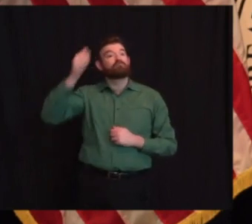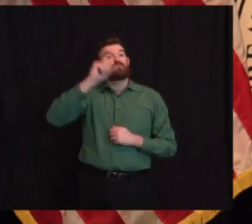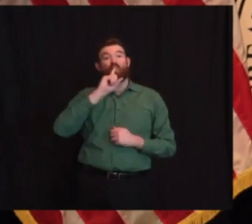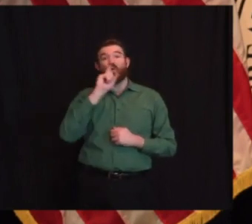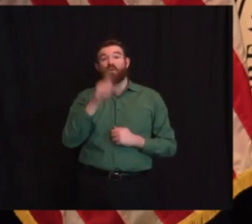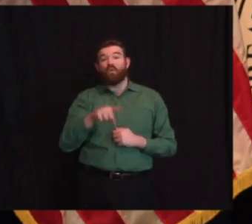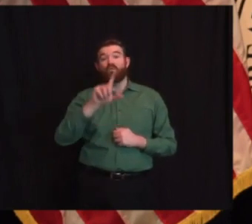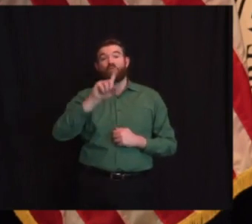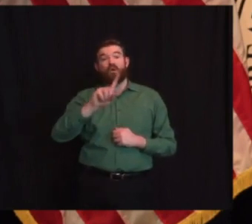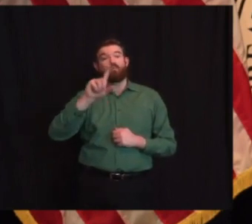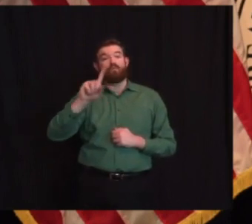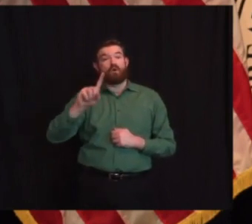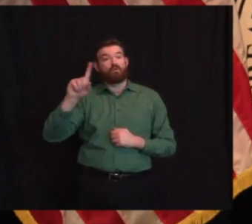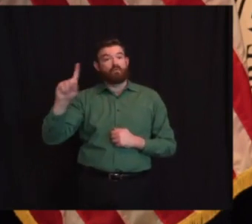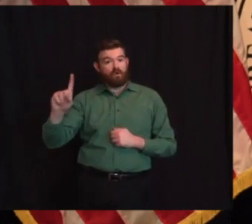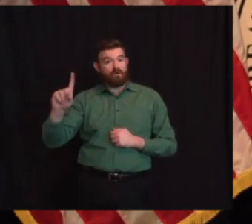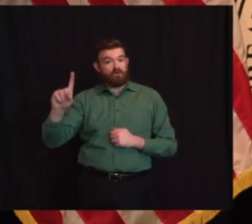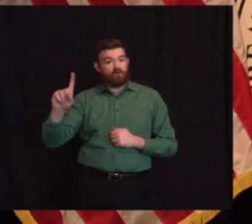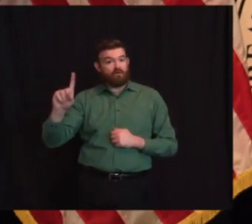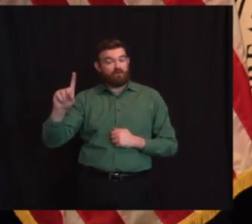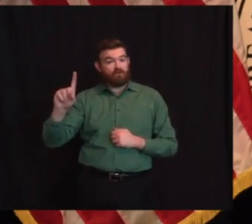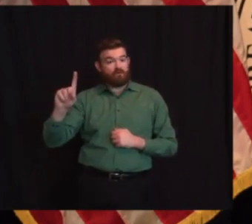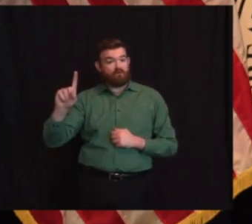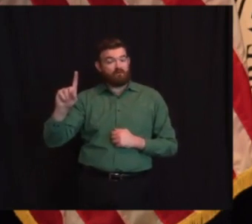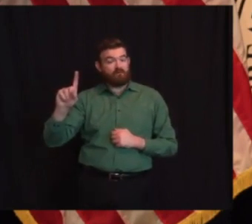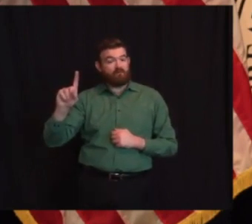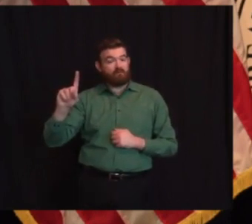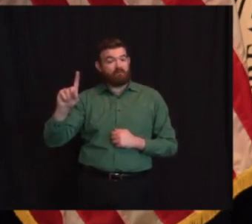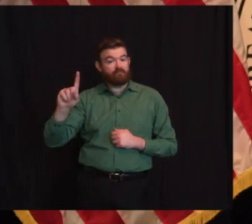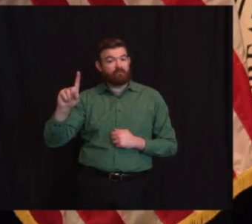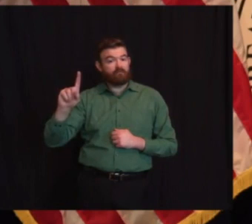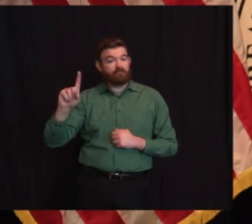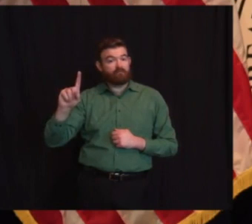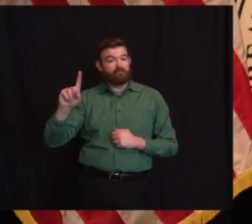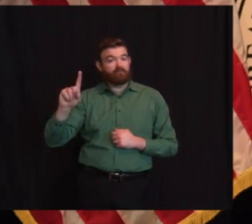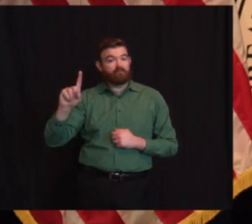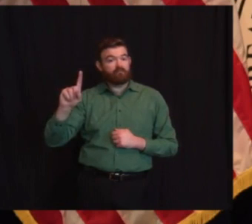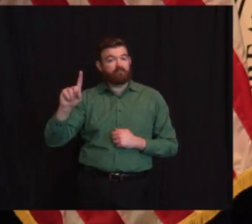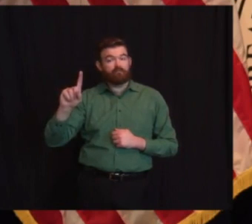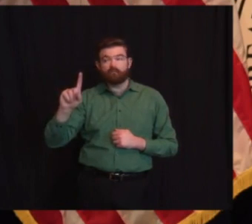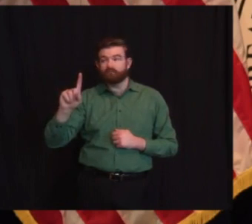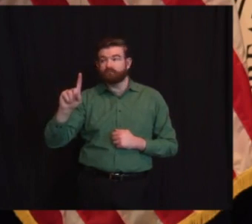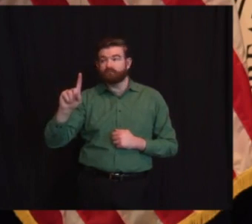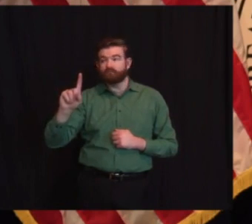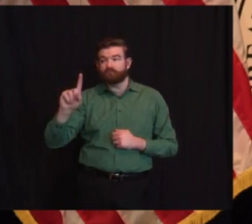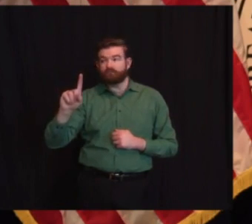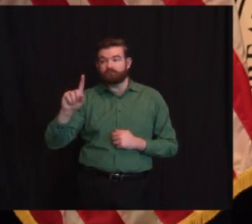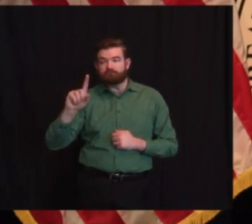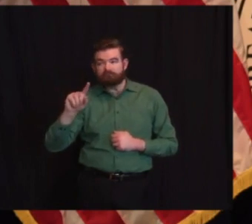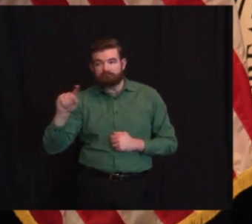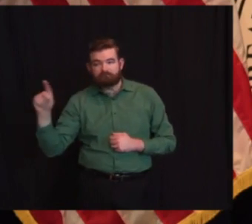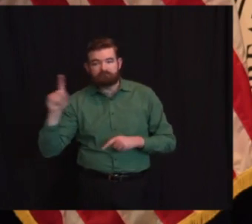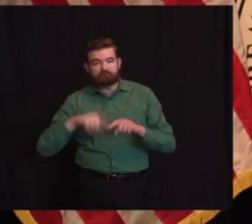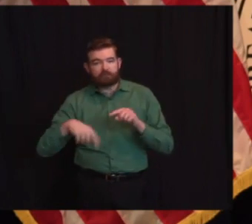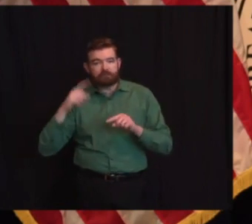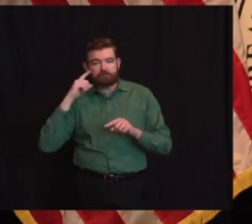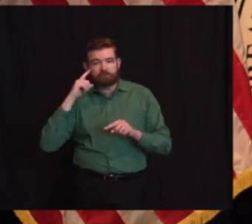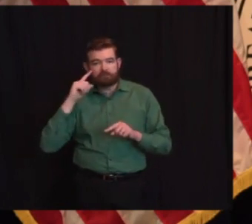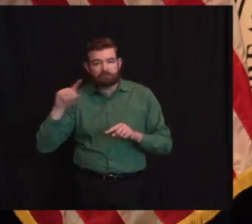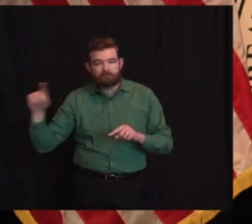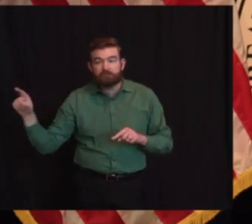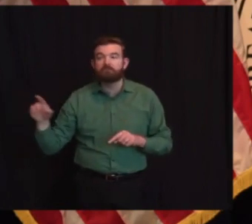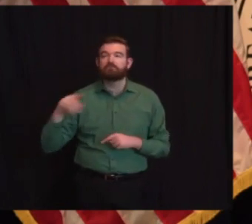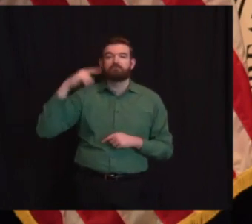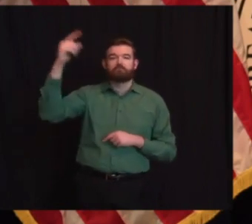no reason not to disclose, still have not been able to get that. Can you comment on that? Thank you. I'll bear